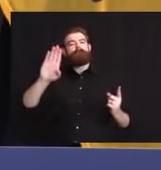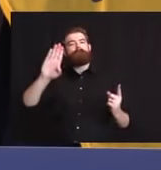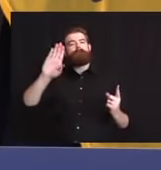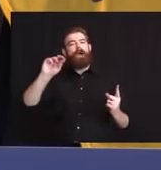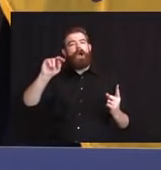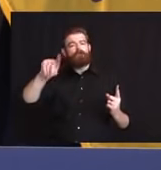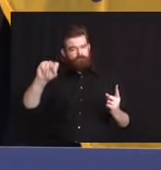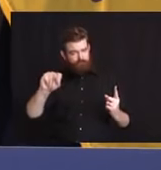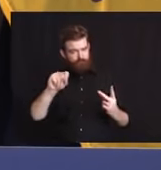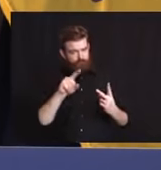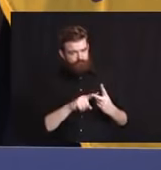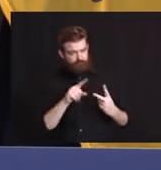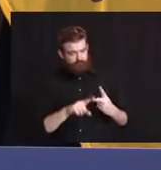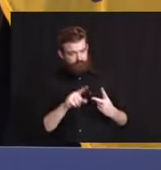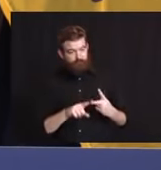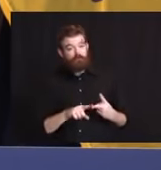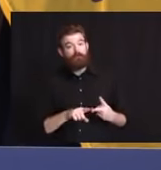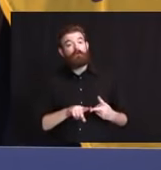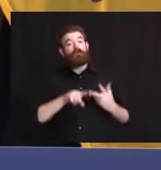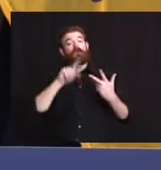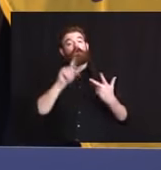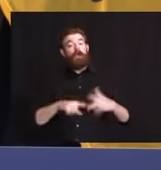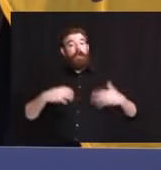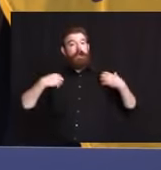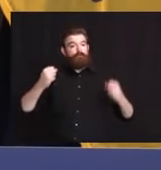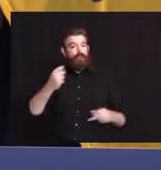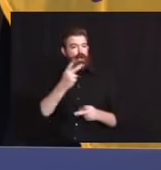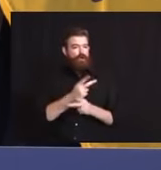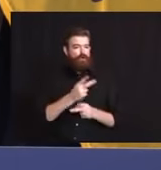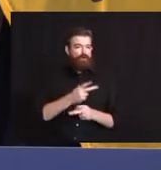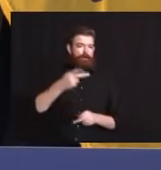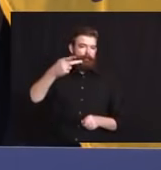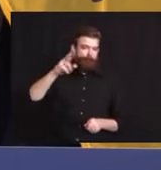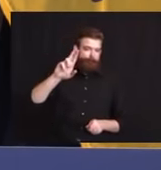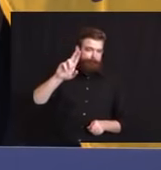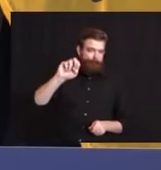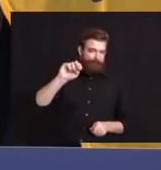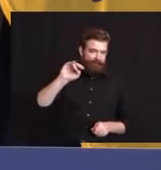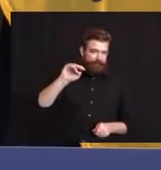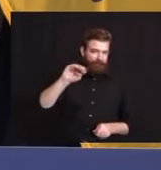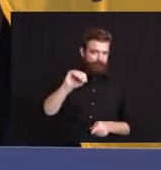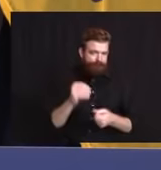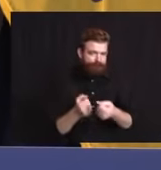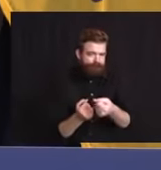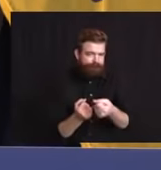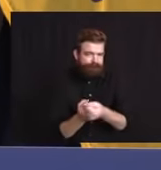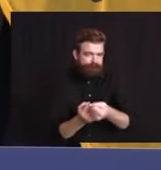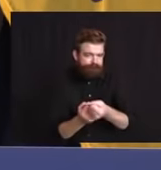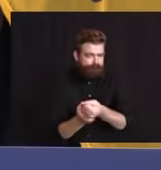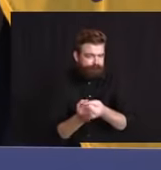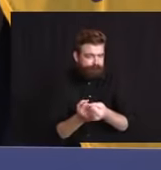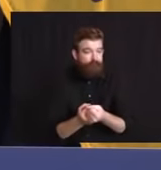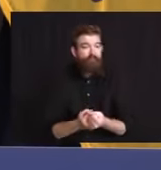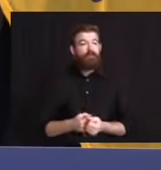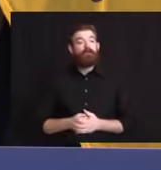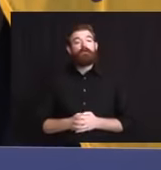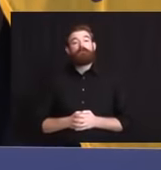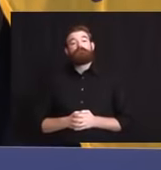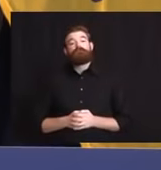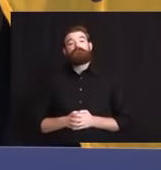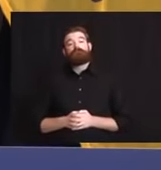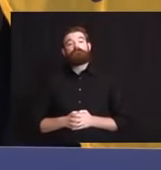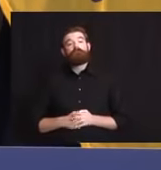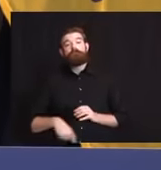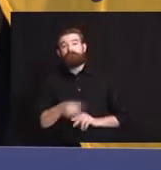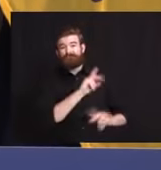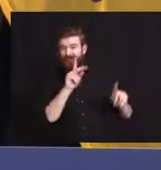to direct to folks who could not prior to this afford or access health care. This